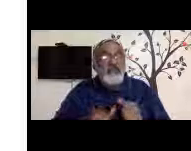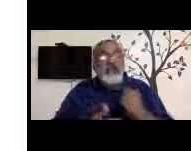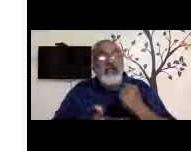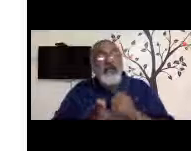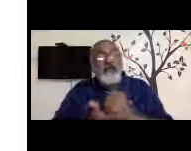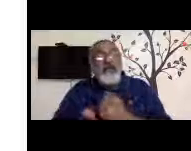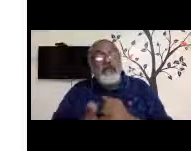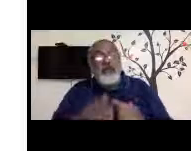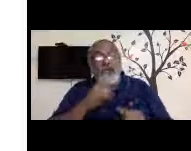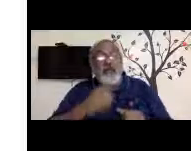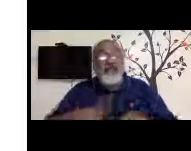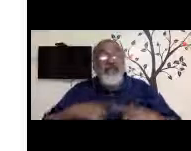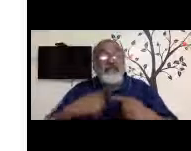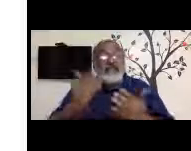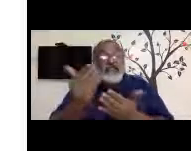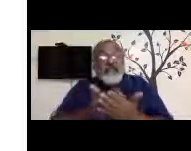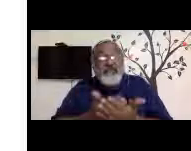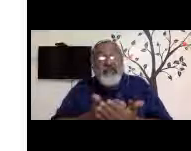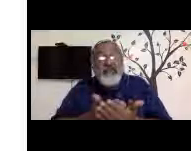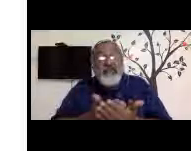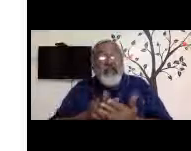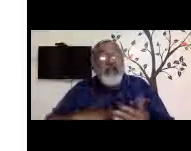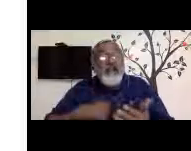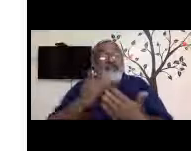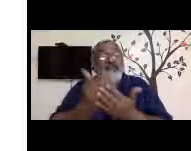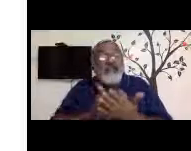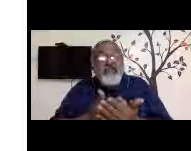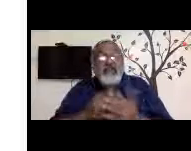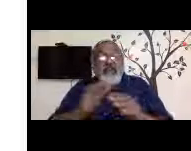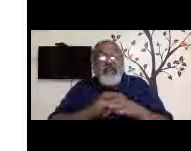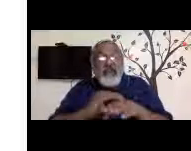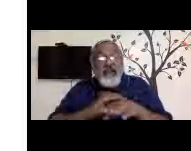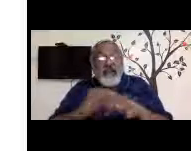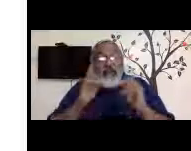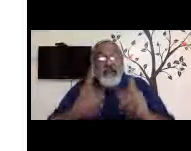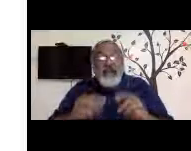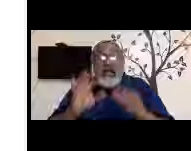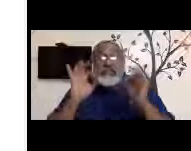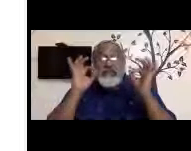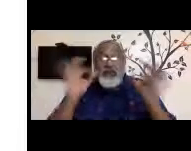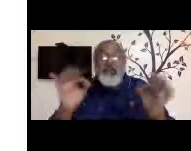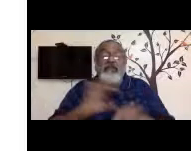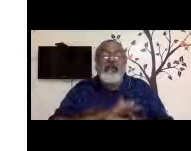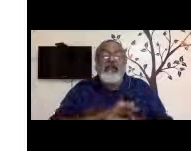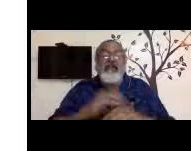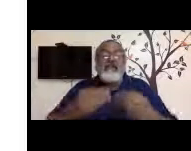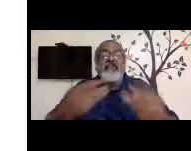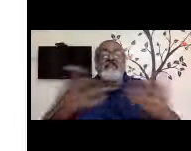treatments and procedures should also be ensured for persons with disabilities. Next slide, please.